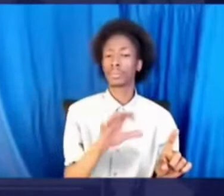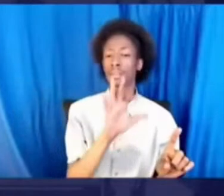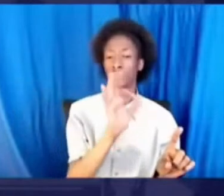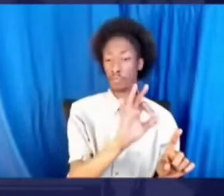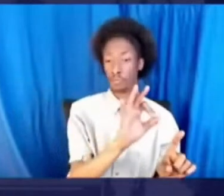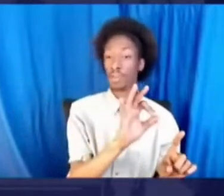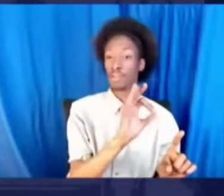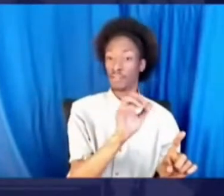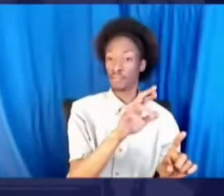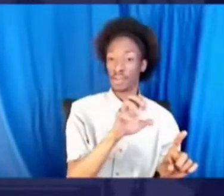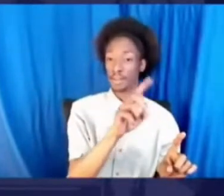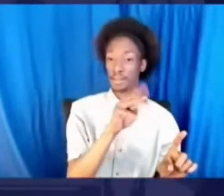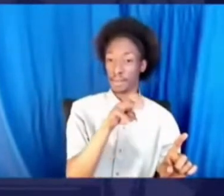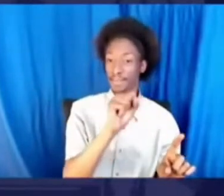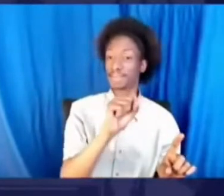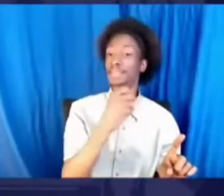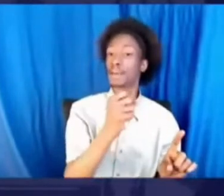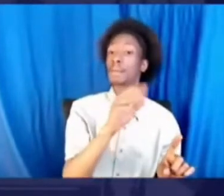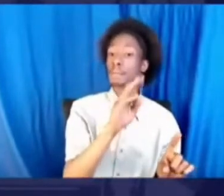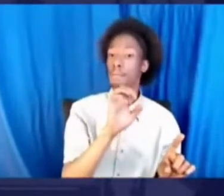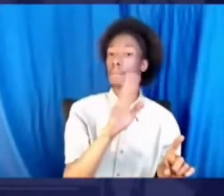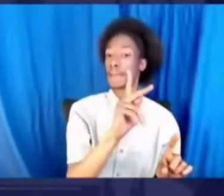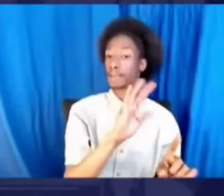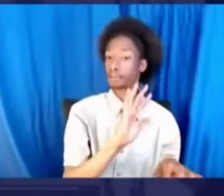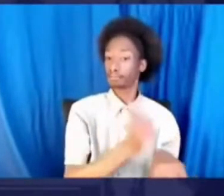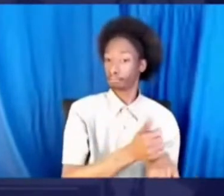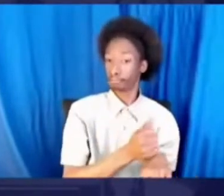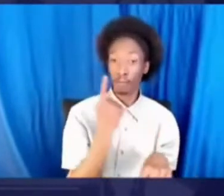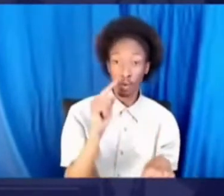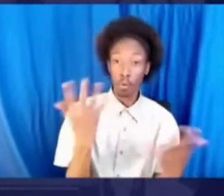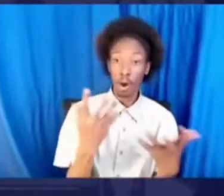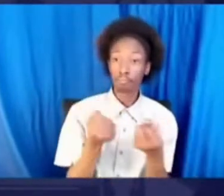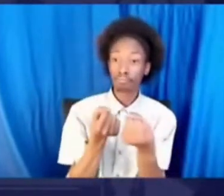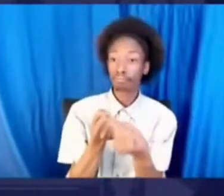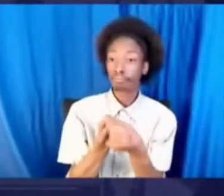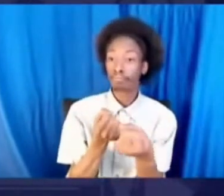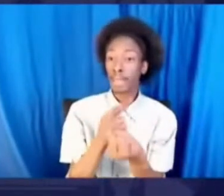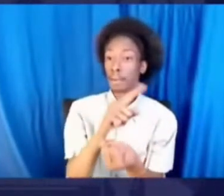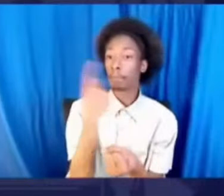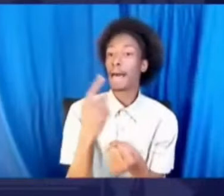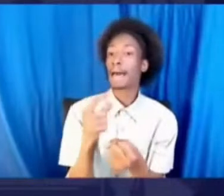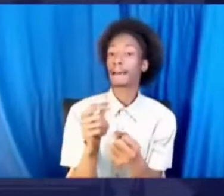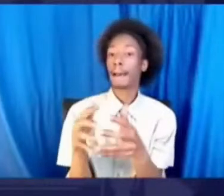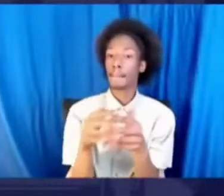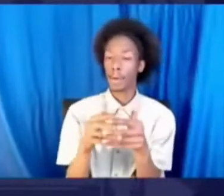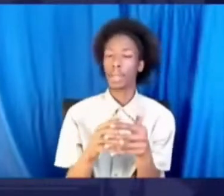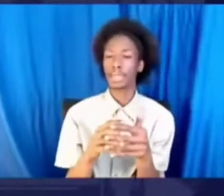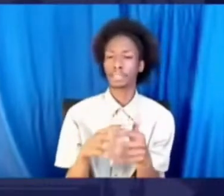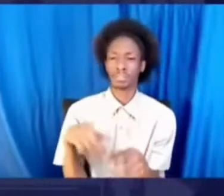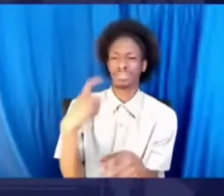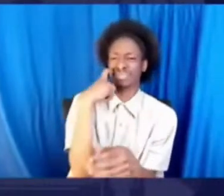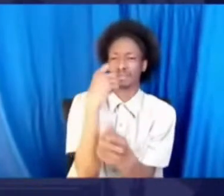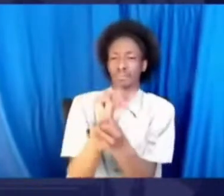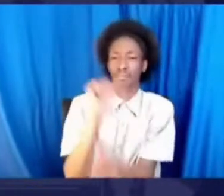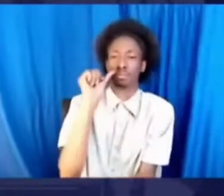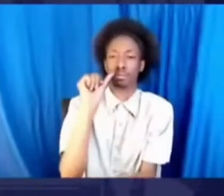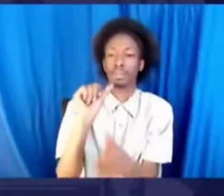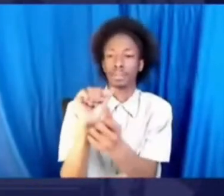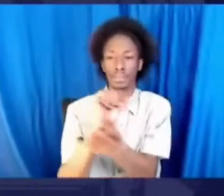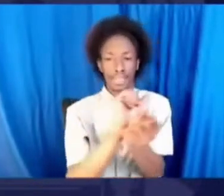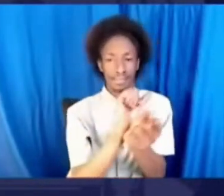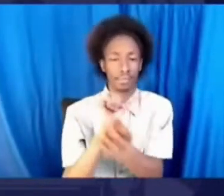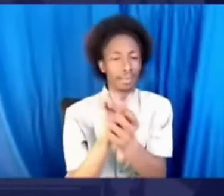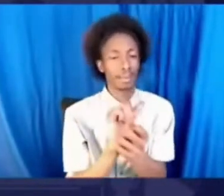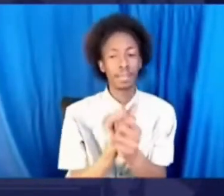was established to serve Black Americans newly freed from slavery, to help them